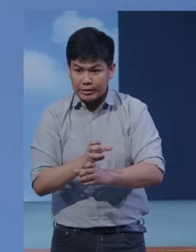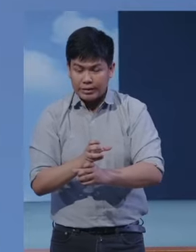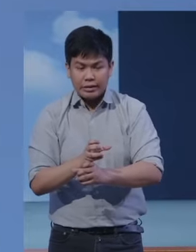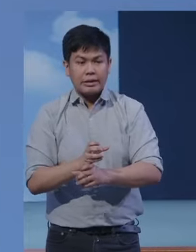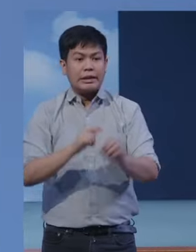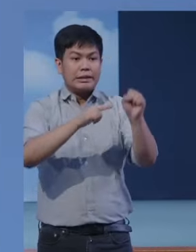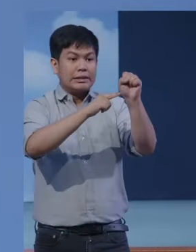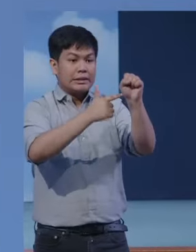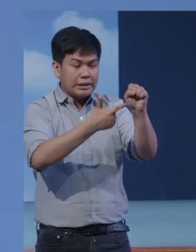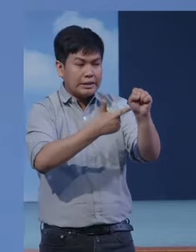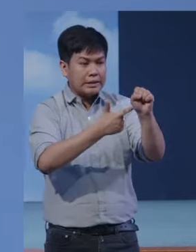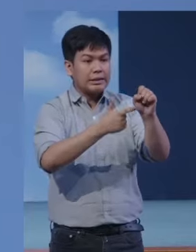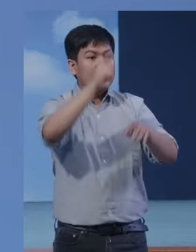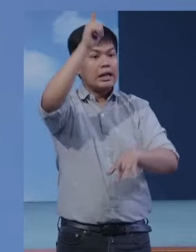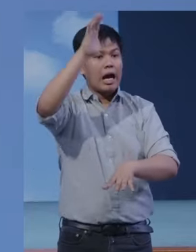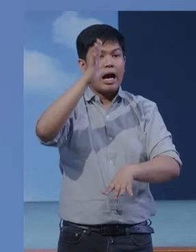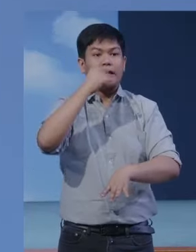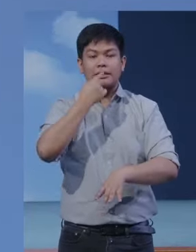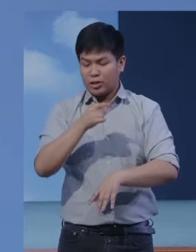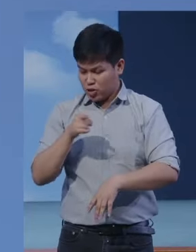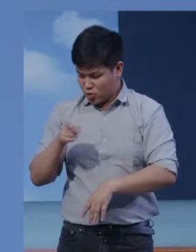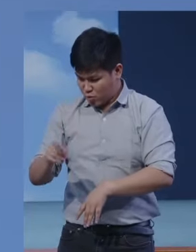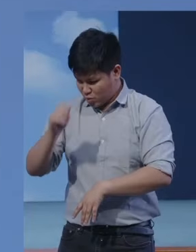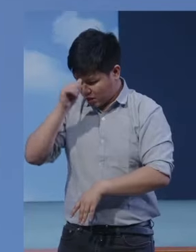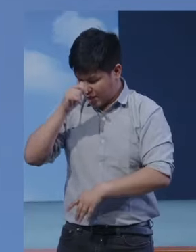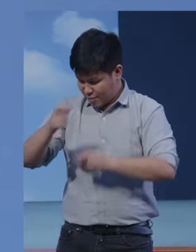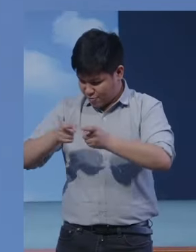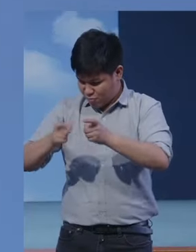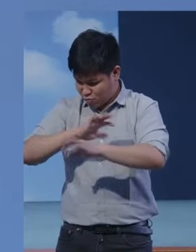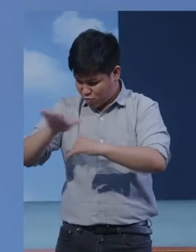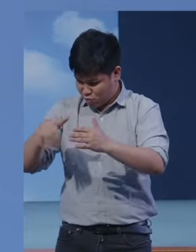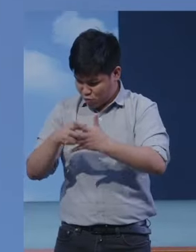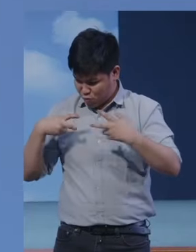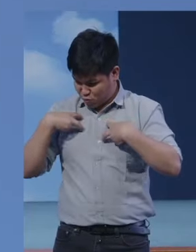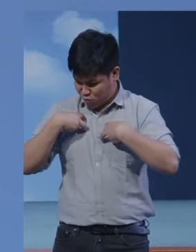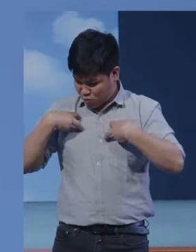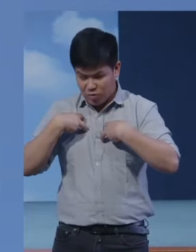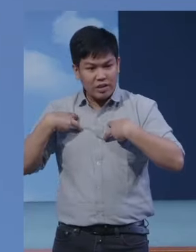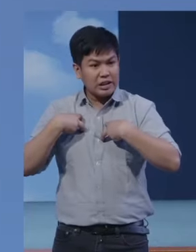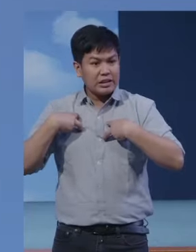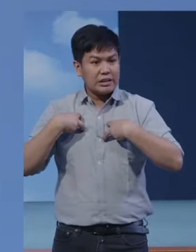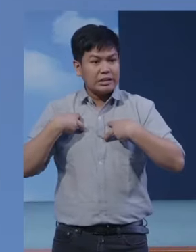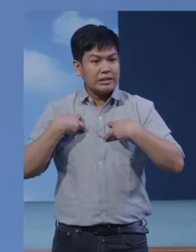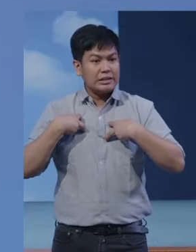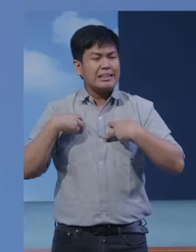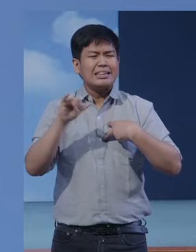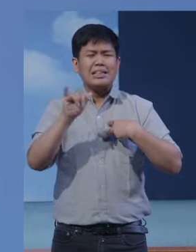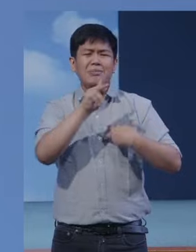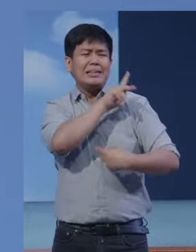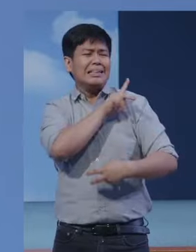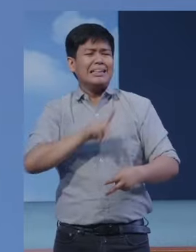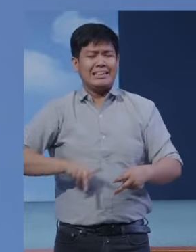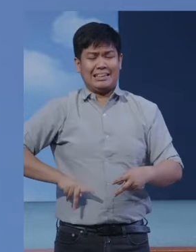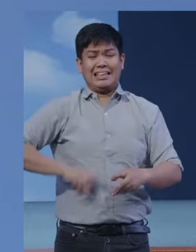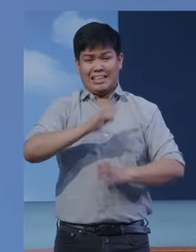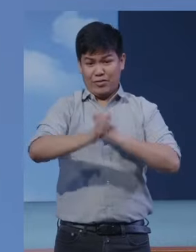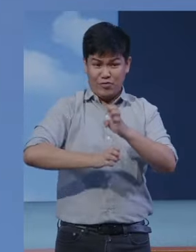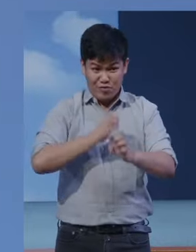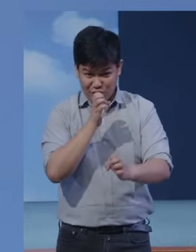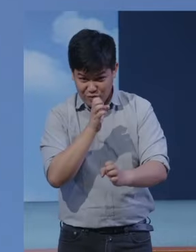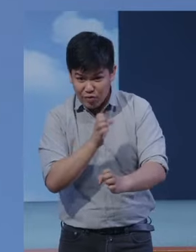you will have Dominion at sa pag-exercise niya ng Dominion siya ang hari ng buong